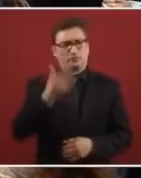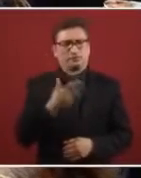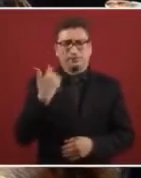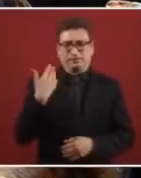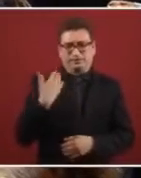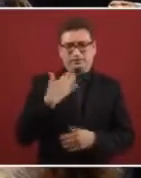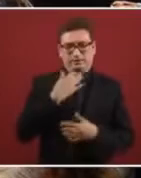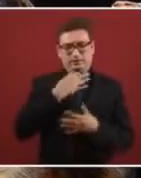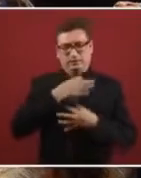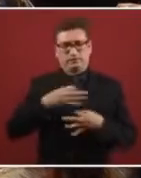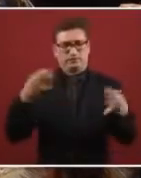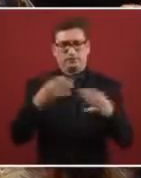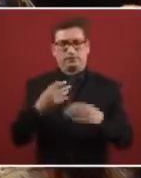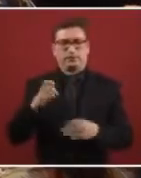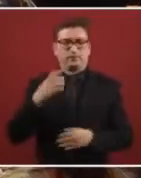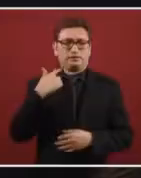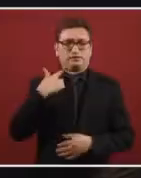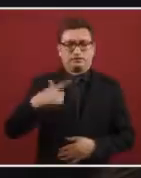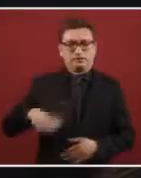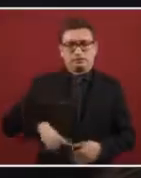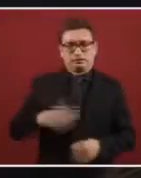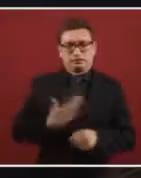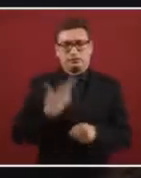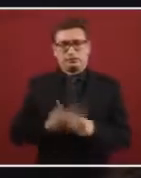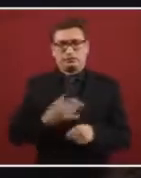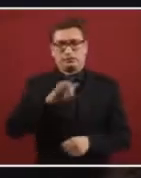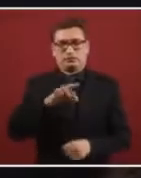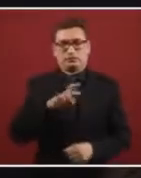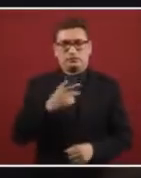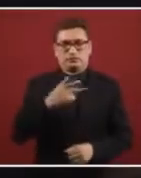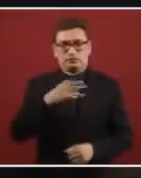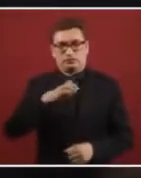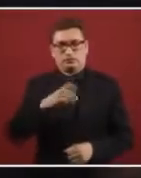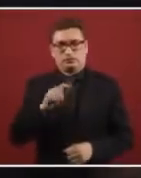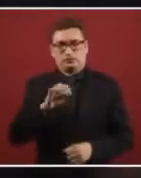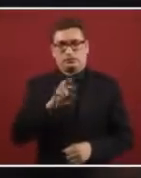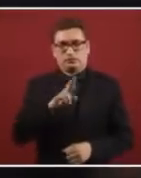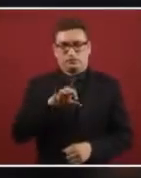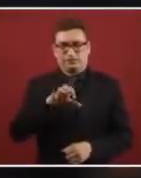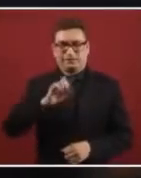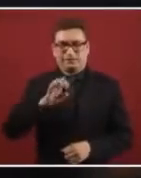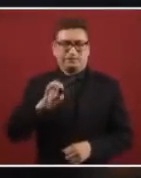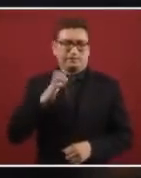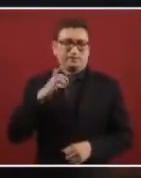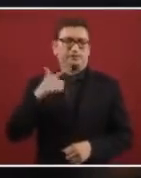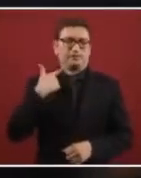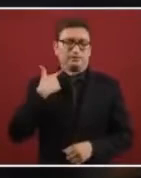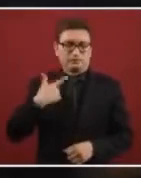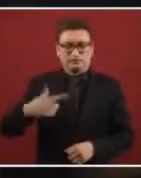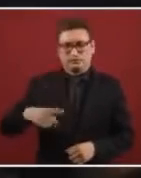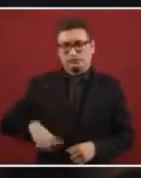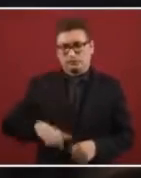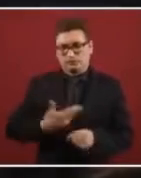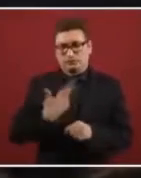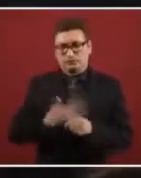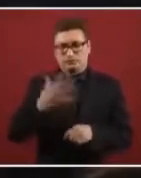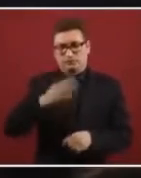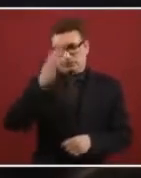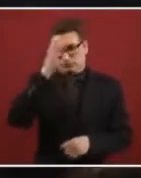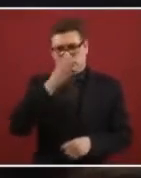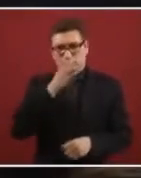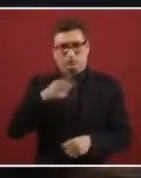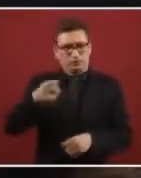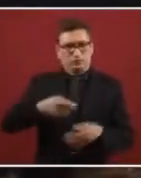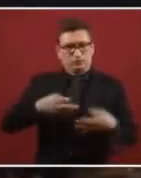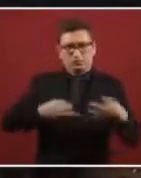you, they said the ex-governor, governor of Coahuila, is